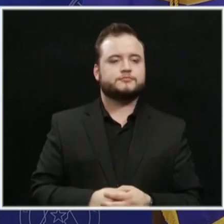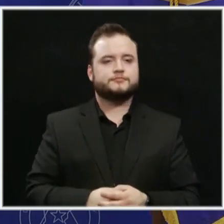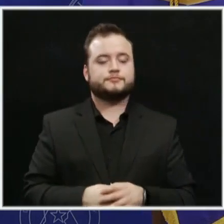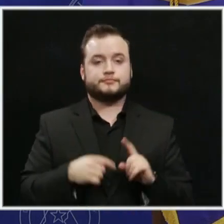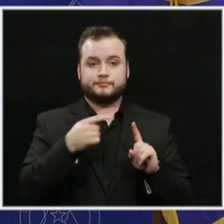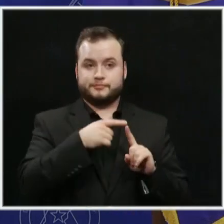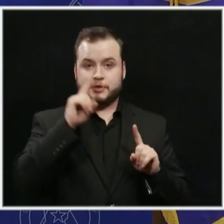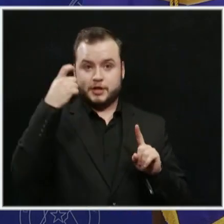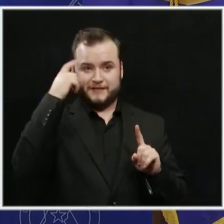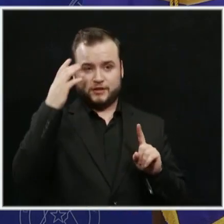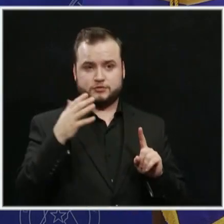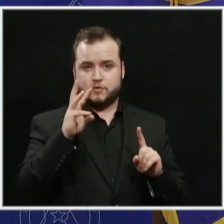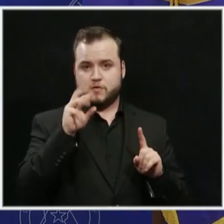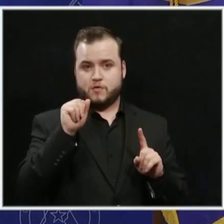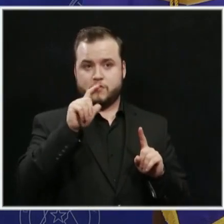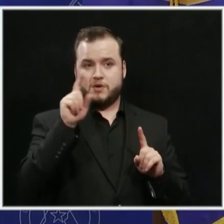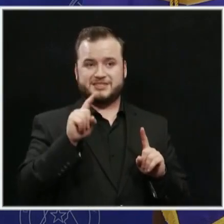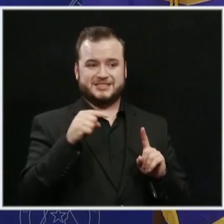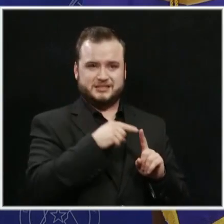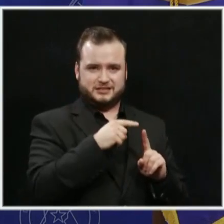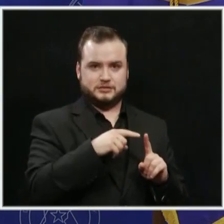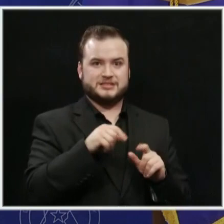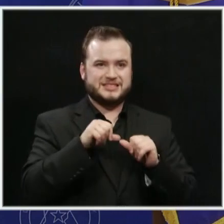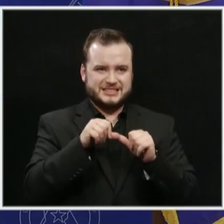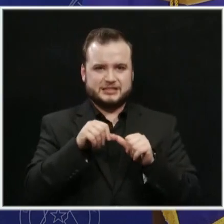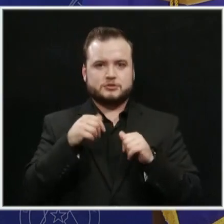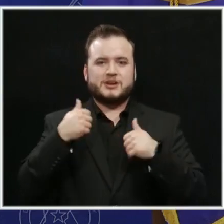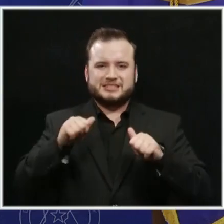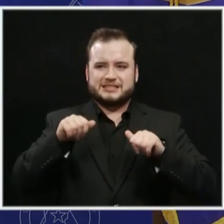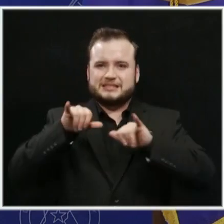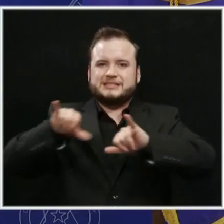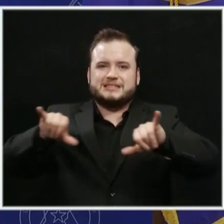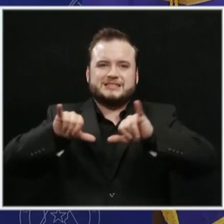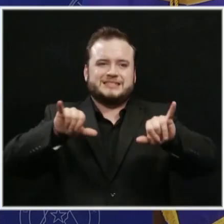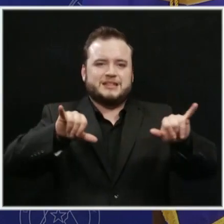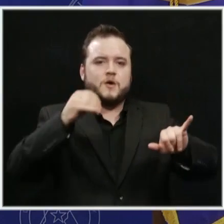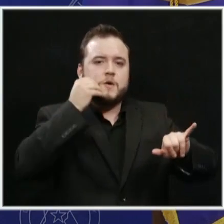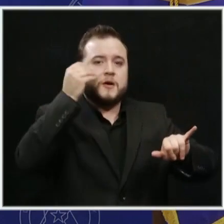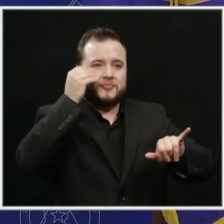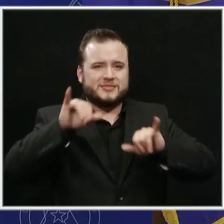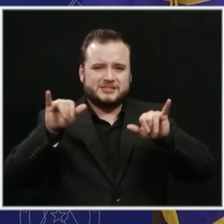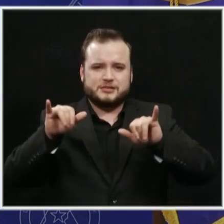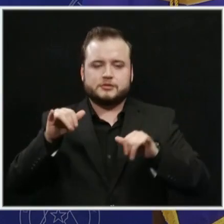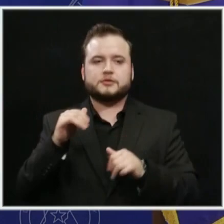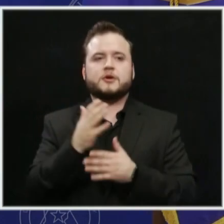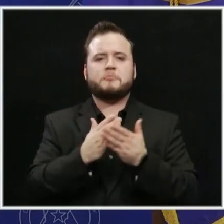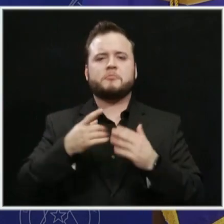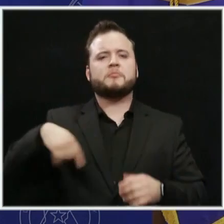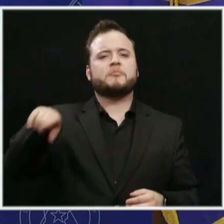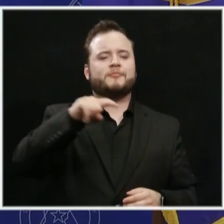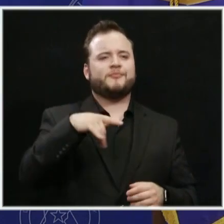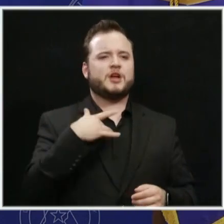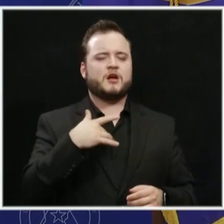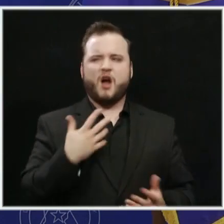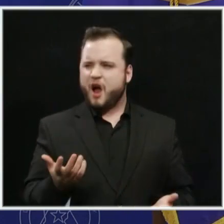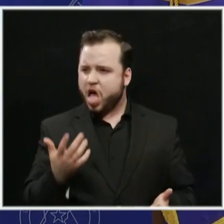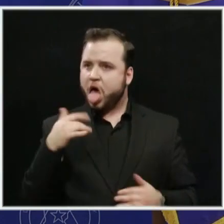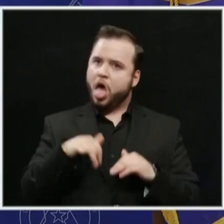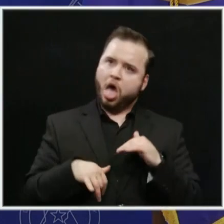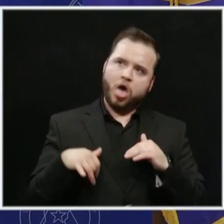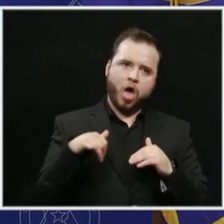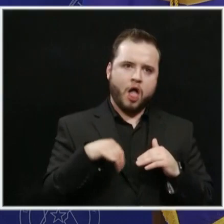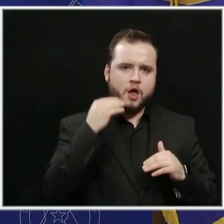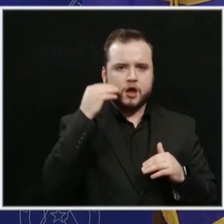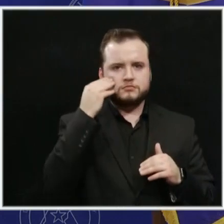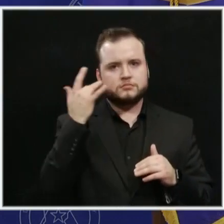make the most of that. I also want to caution that some of you may be staying at home too much. With the declines in our emergency department volumes